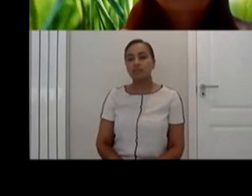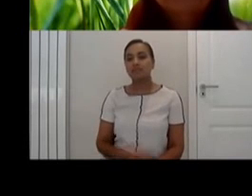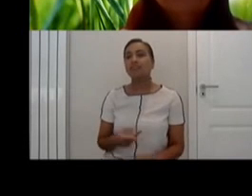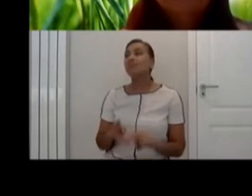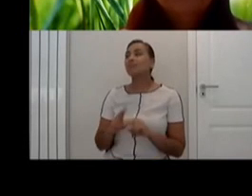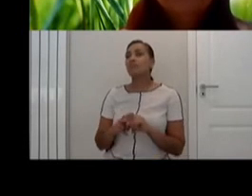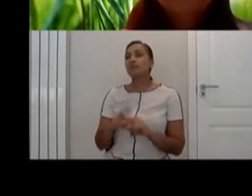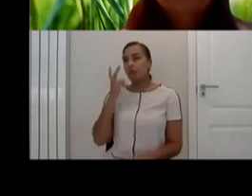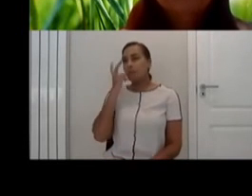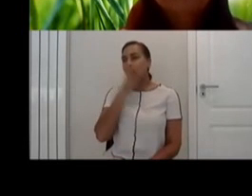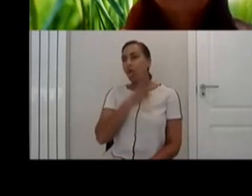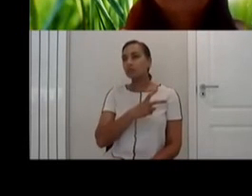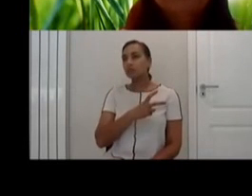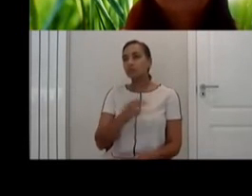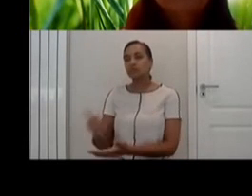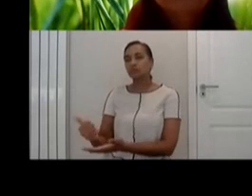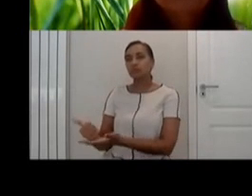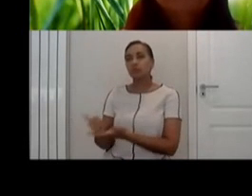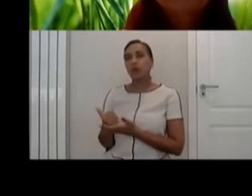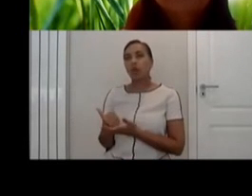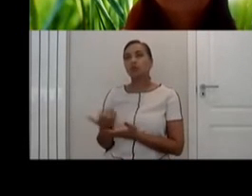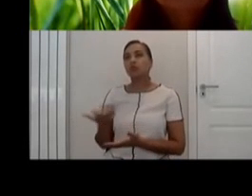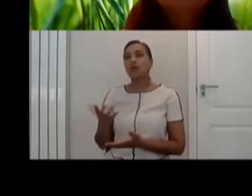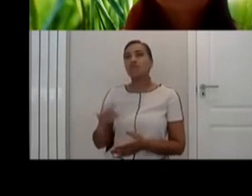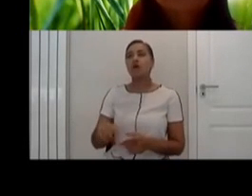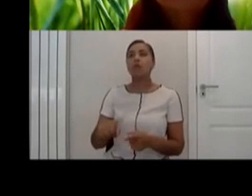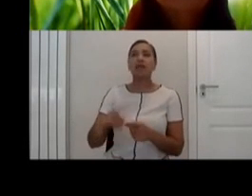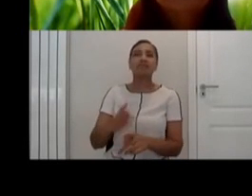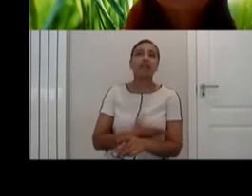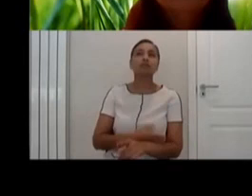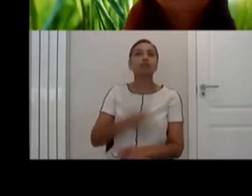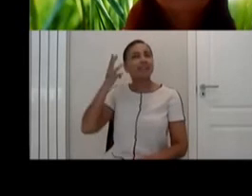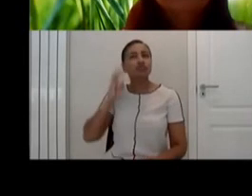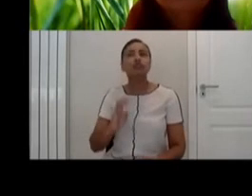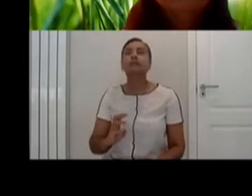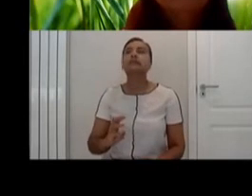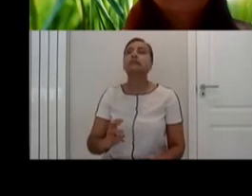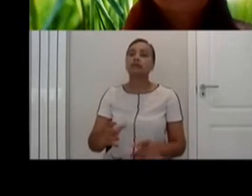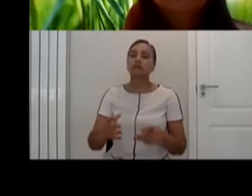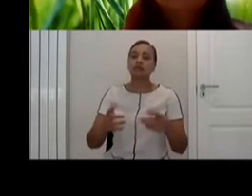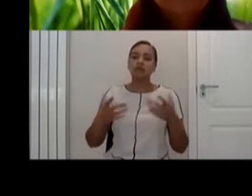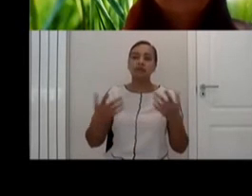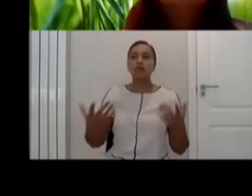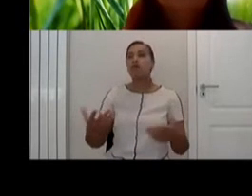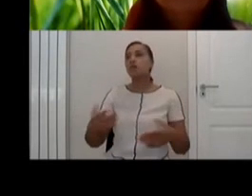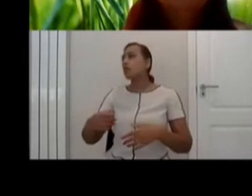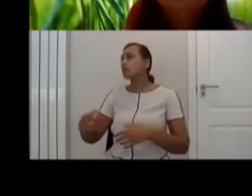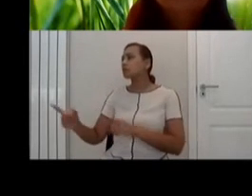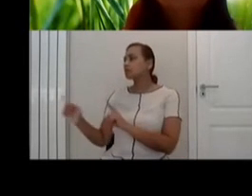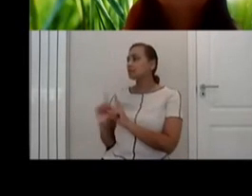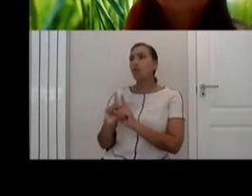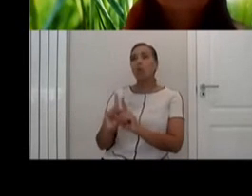locally, maybe from Enfield Stands Together around things like shopping or